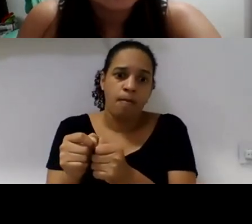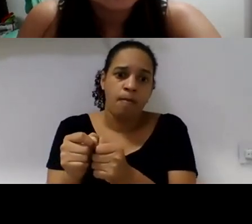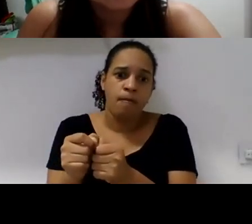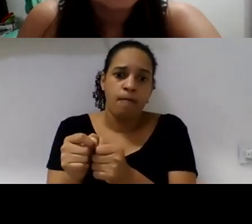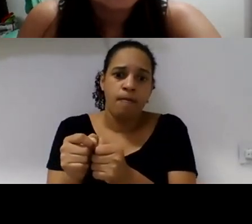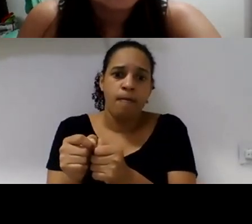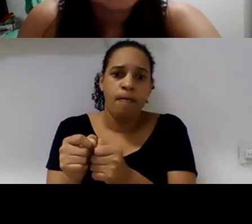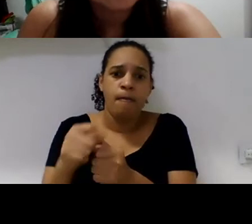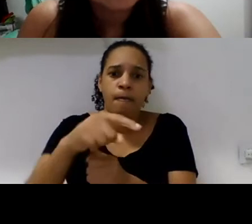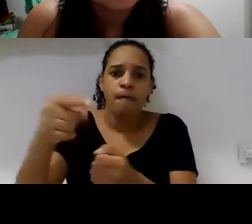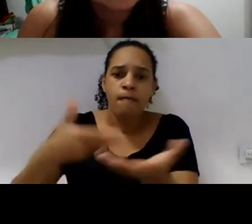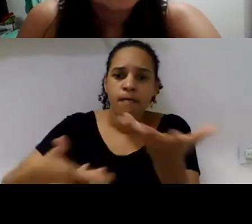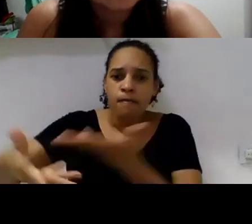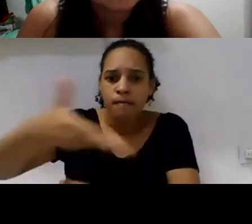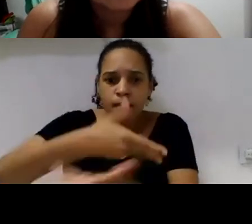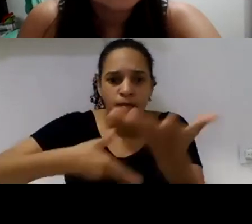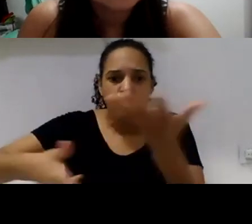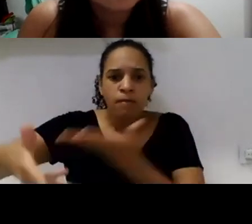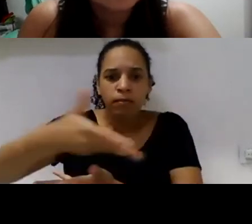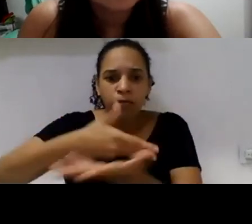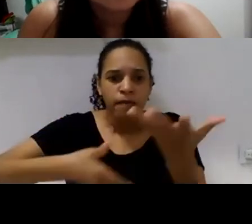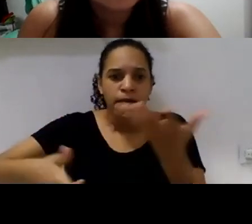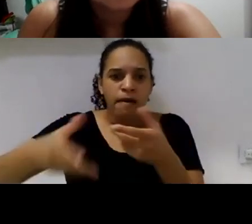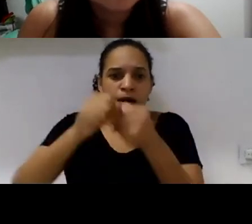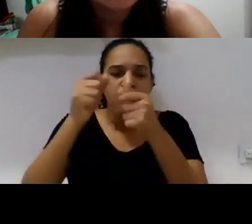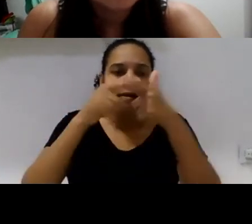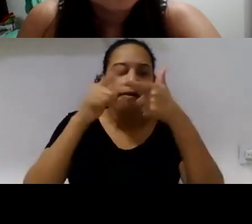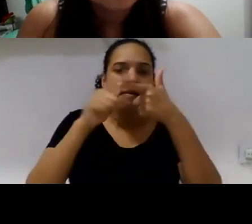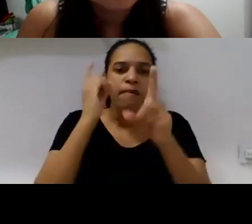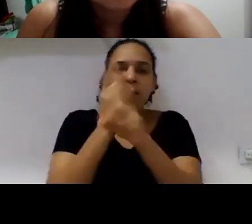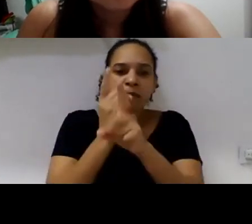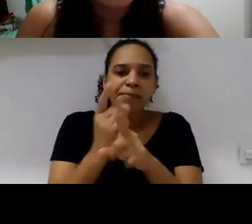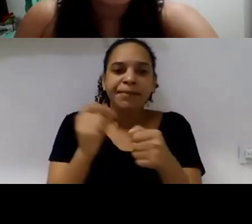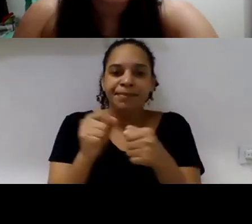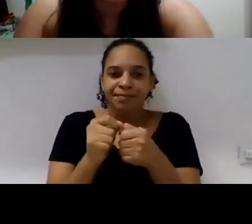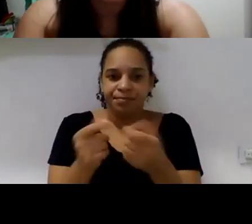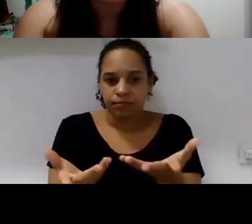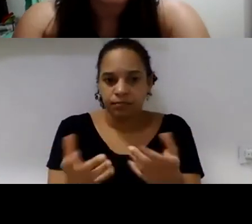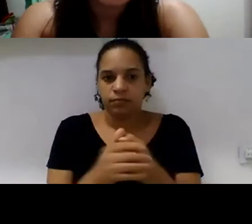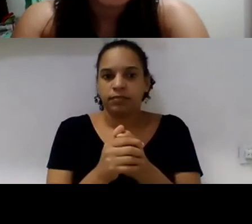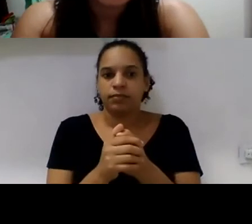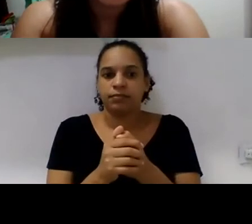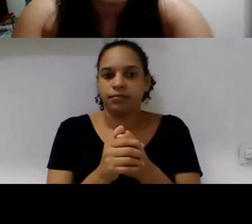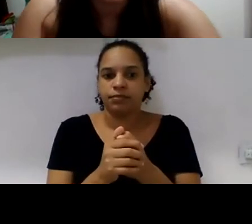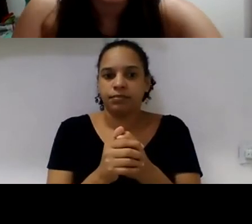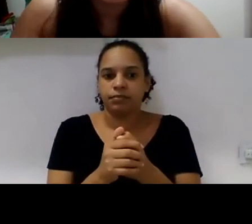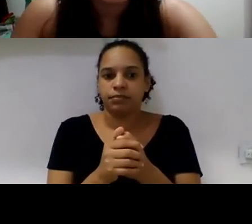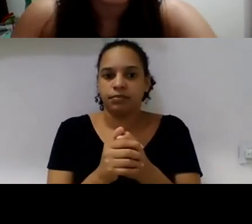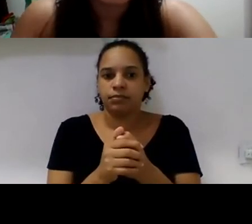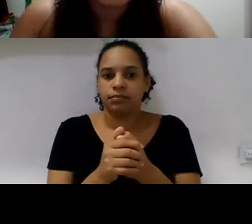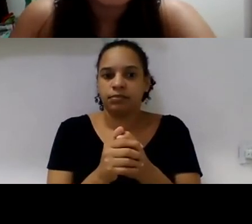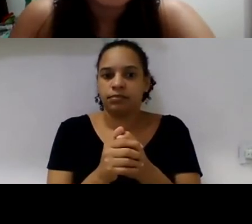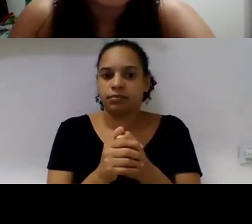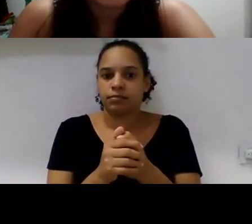are being sent to look after them aren't properly trained, or something. So they say, let's form a lobby group. Now,